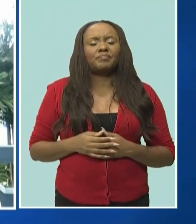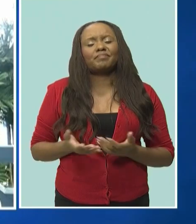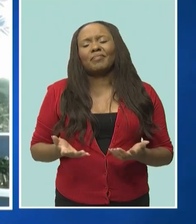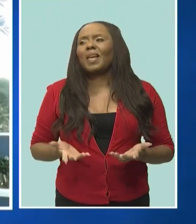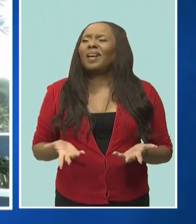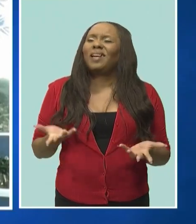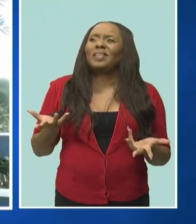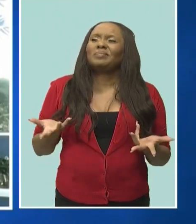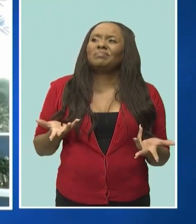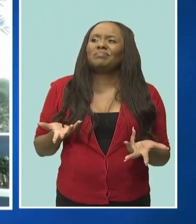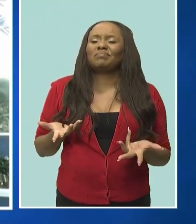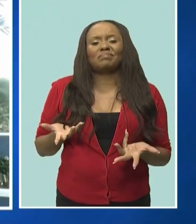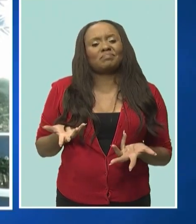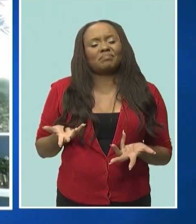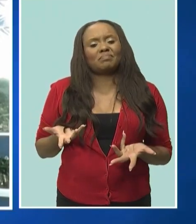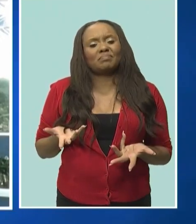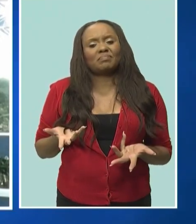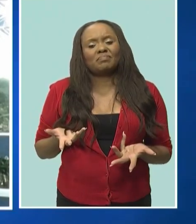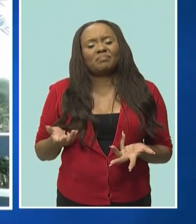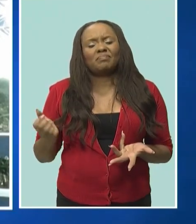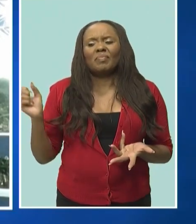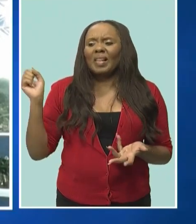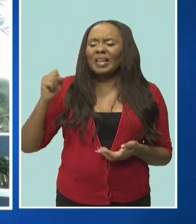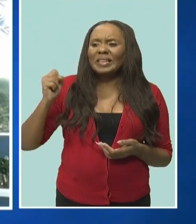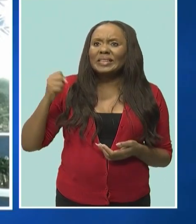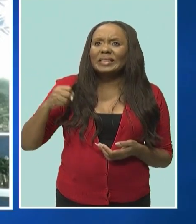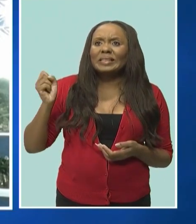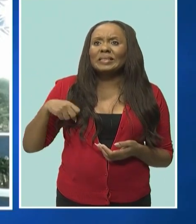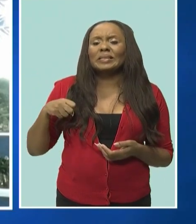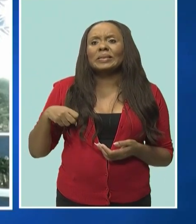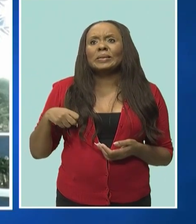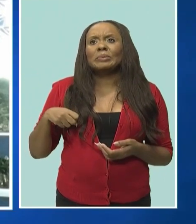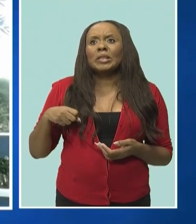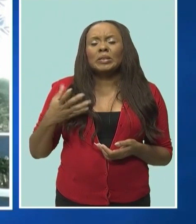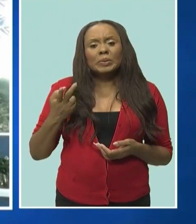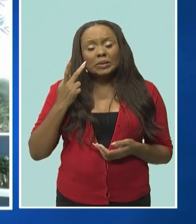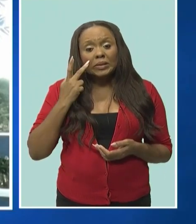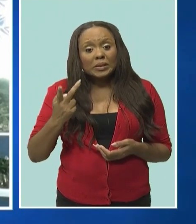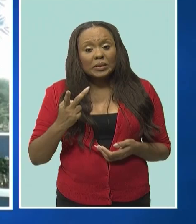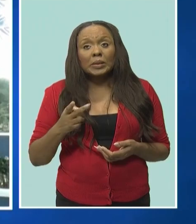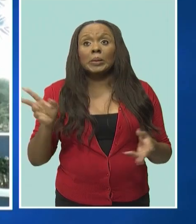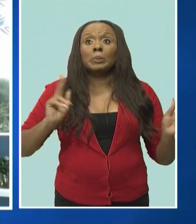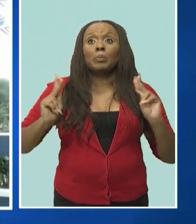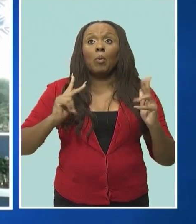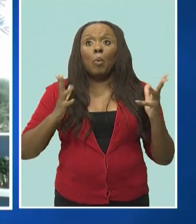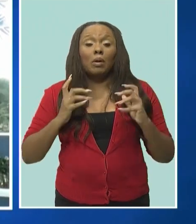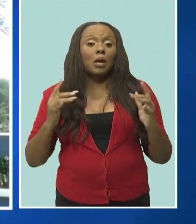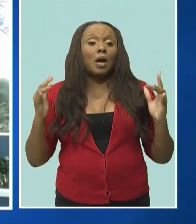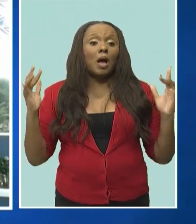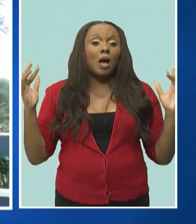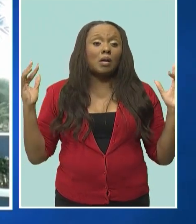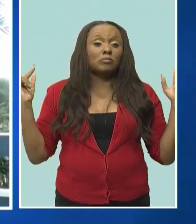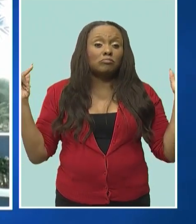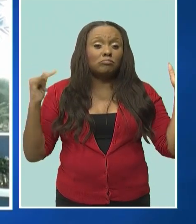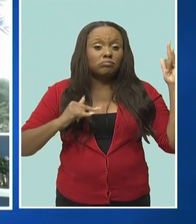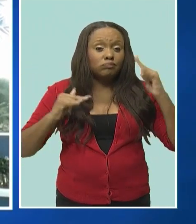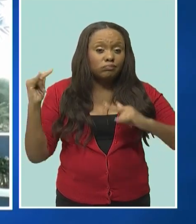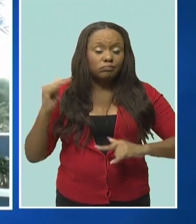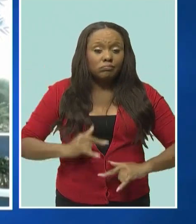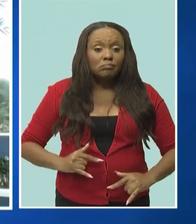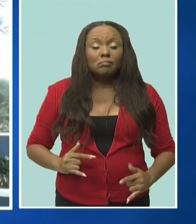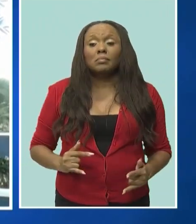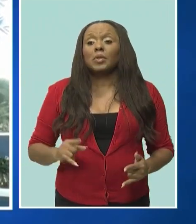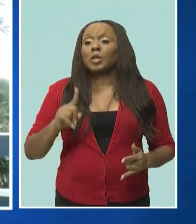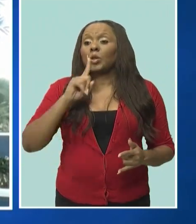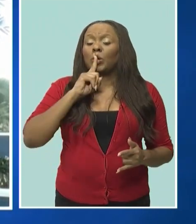think obviously we see a lot of pent-up demand. People want to travel, and I think that is